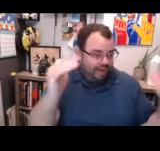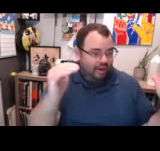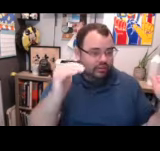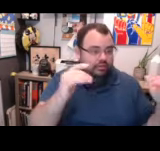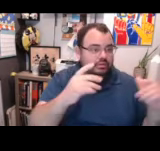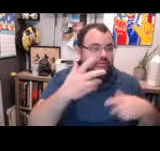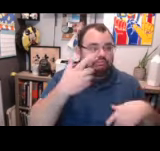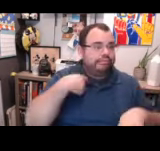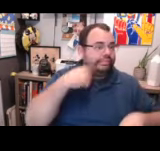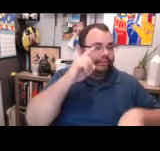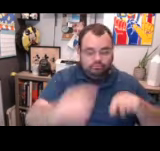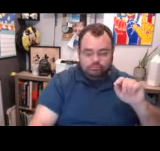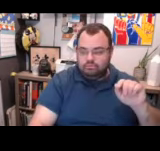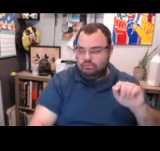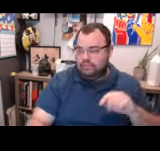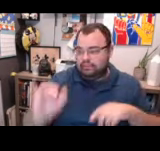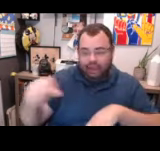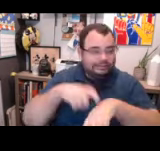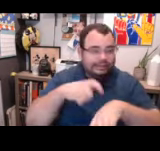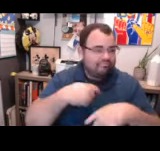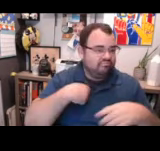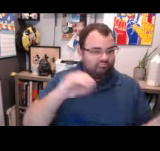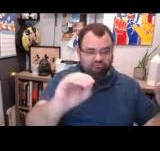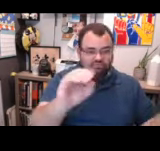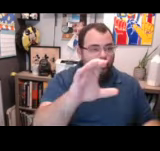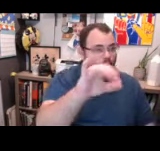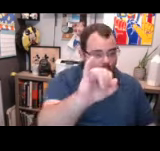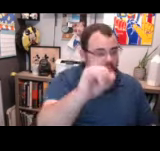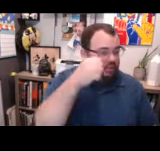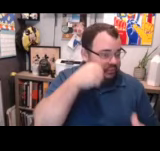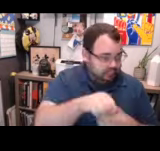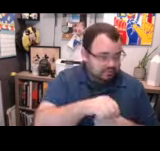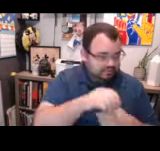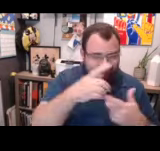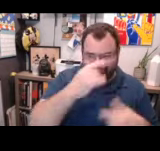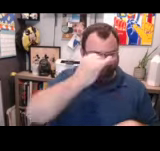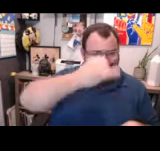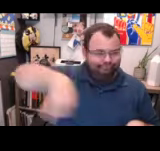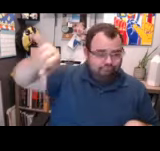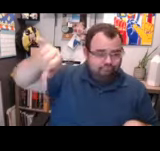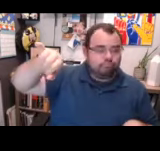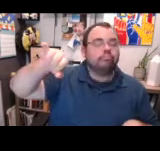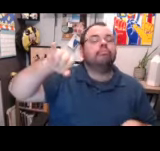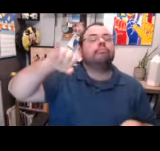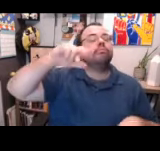So if you remember, I was explaining about my hearing level at that time with the,